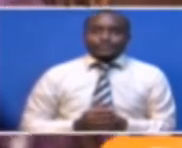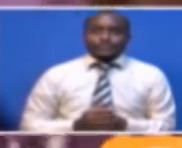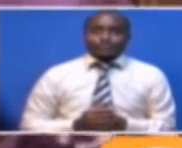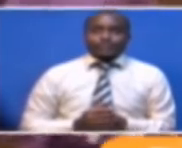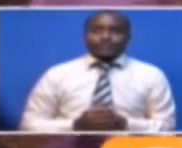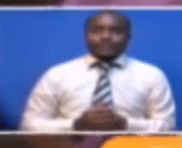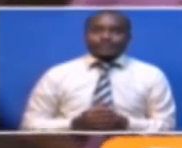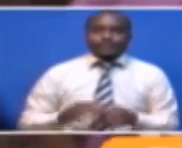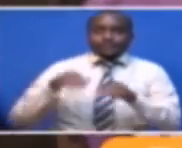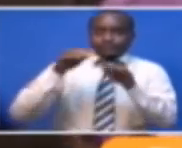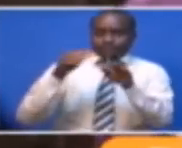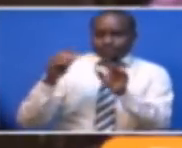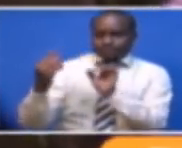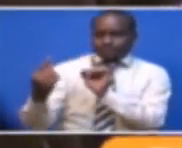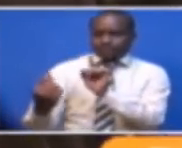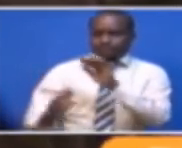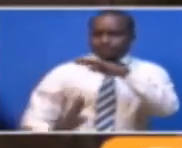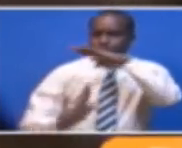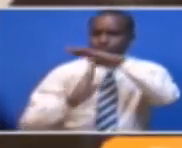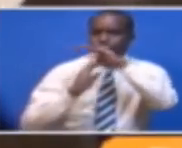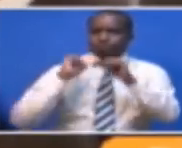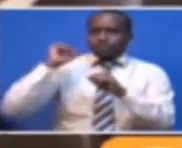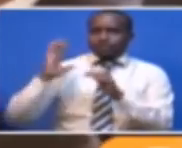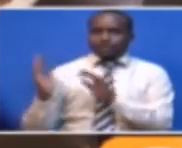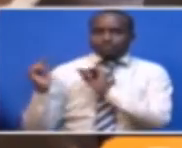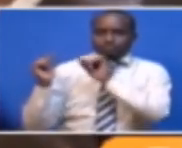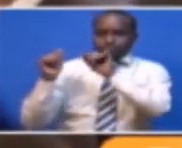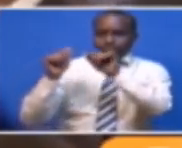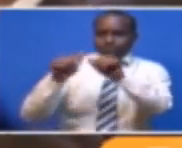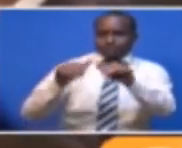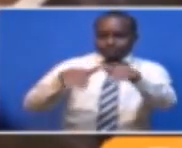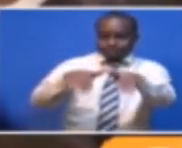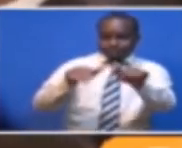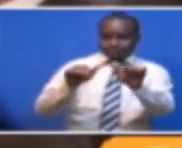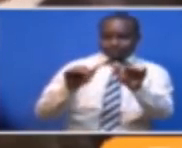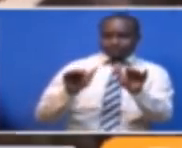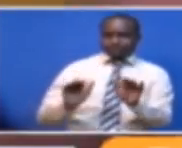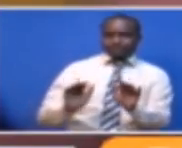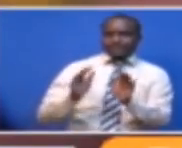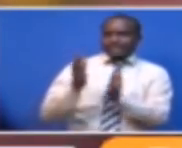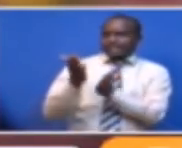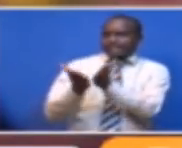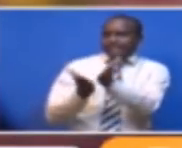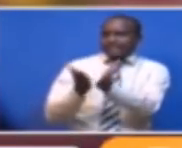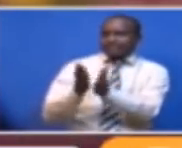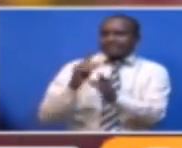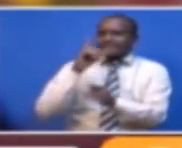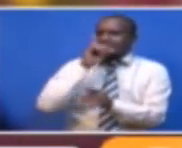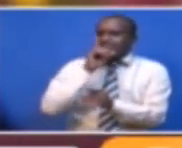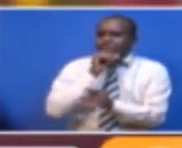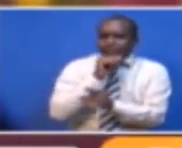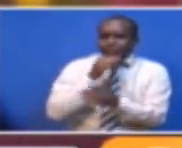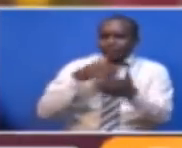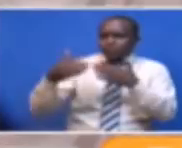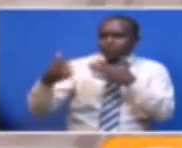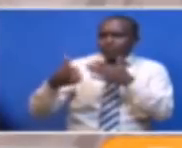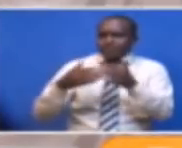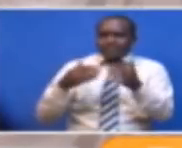Given the presence of top politicians, Henry Obwocha's funeral service was not going to end without some interesting sound